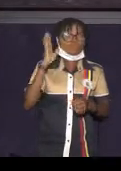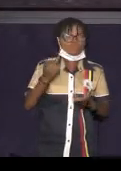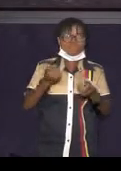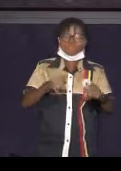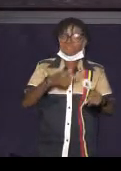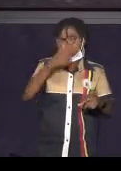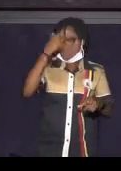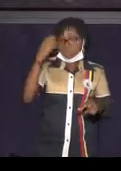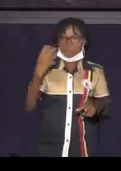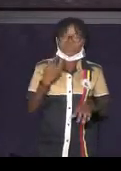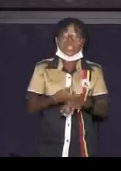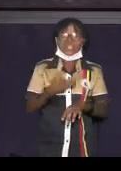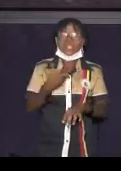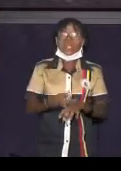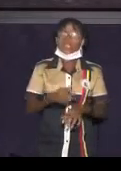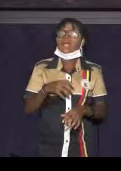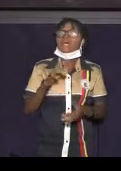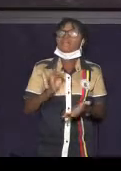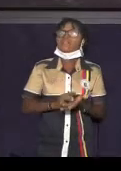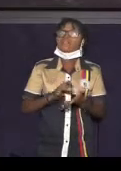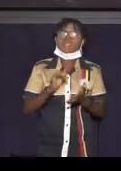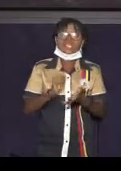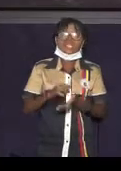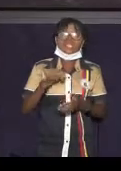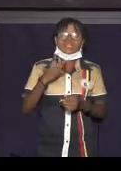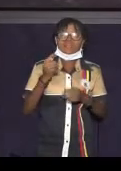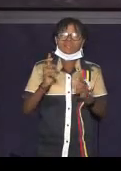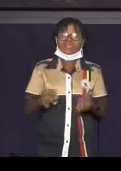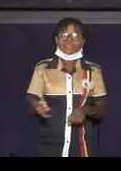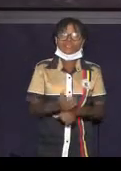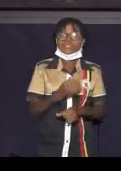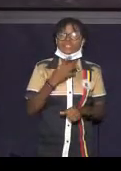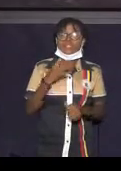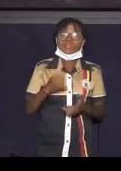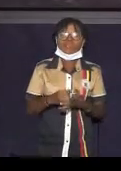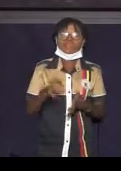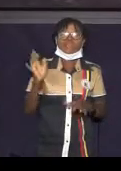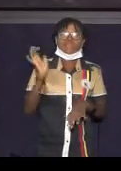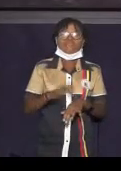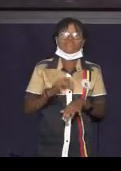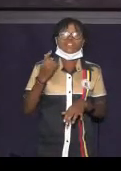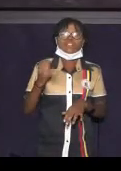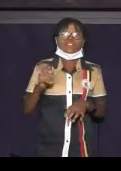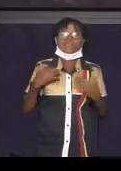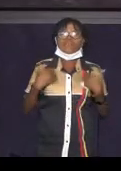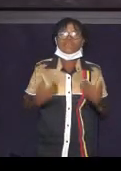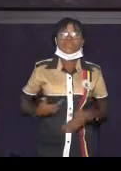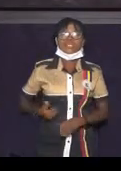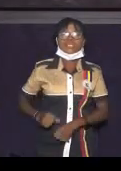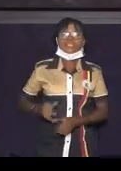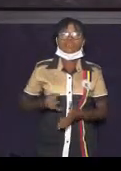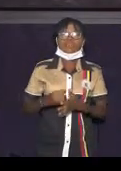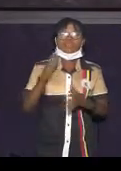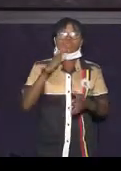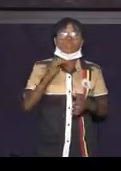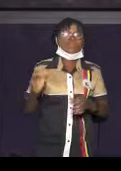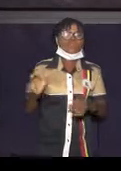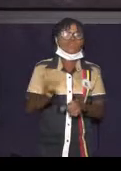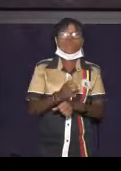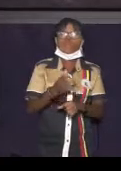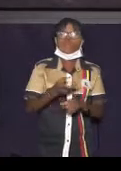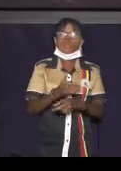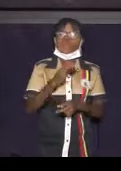hard drugs or those illegal drugs that is taken. It will affect the body system and it will cause blood